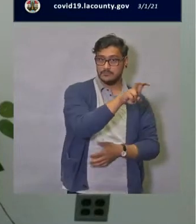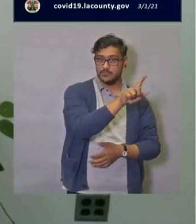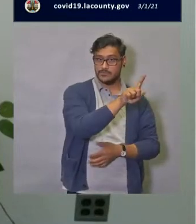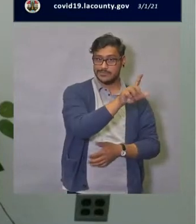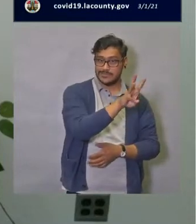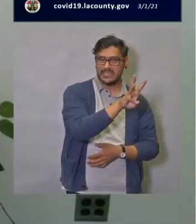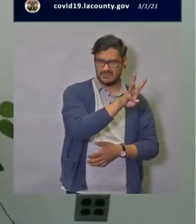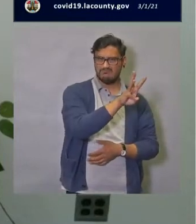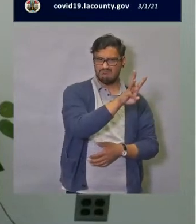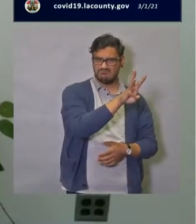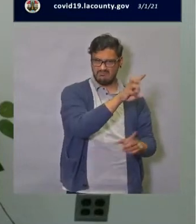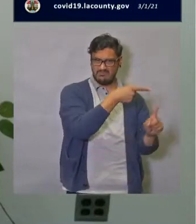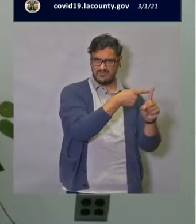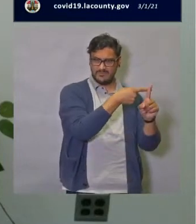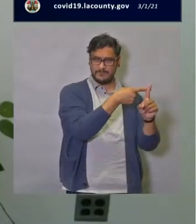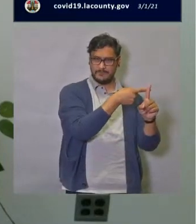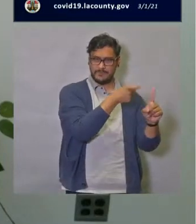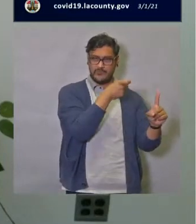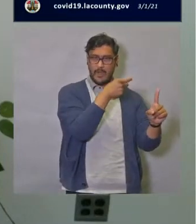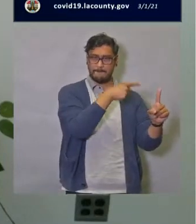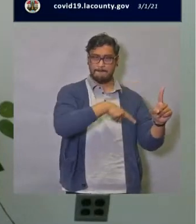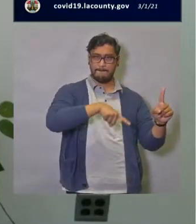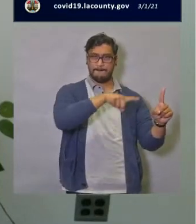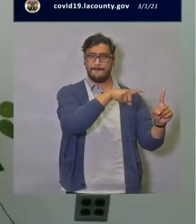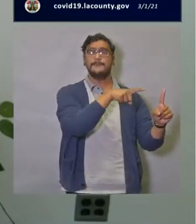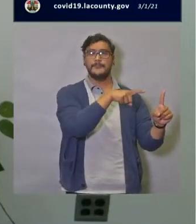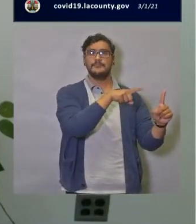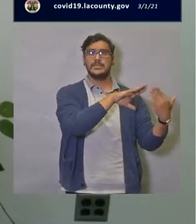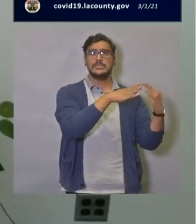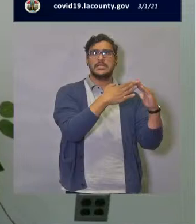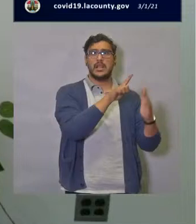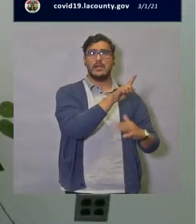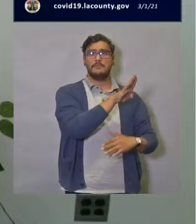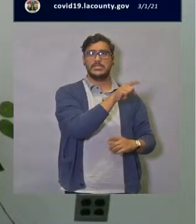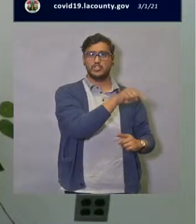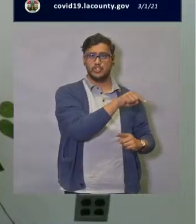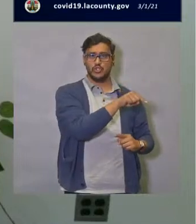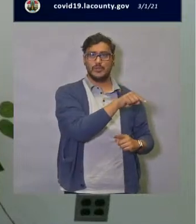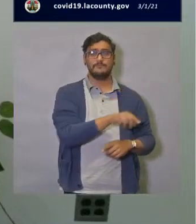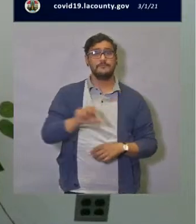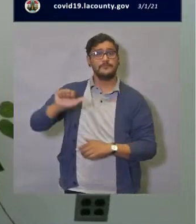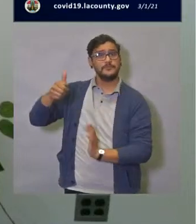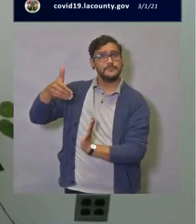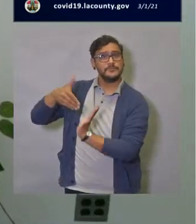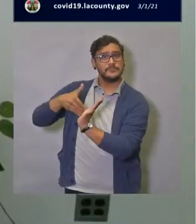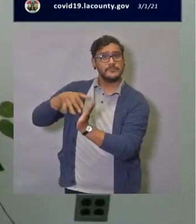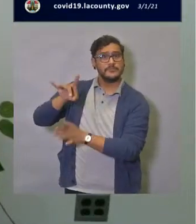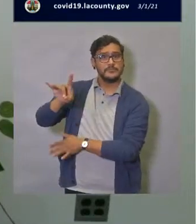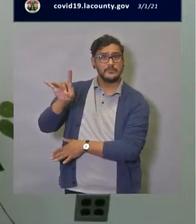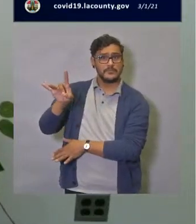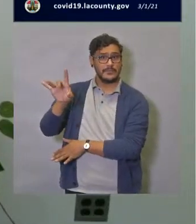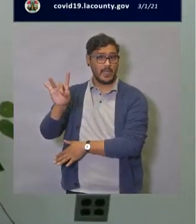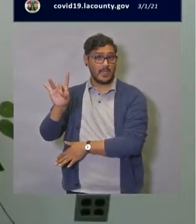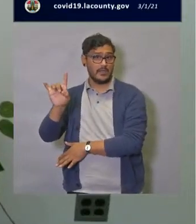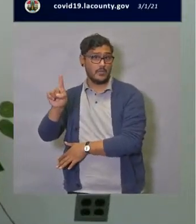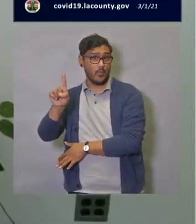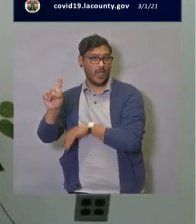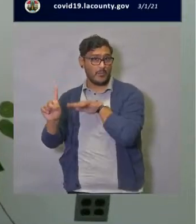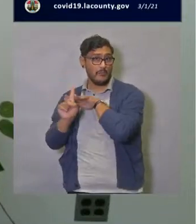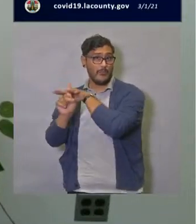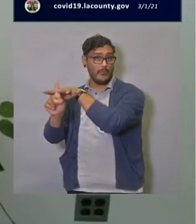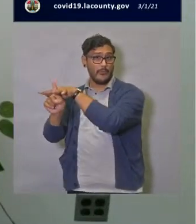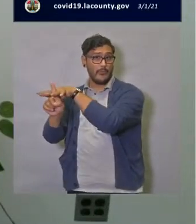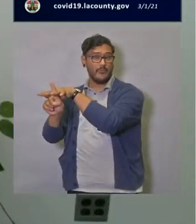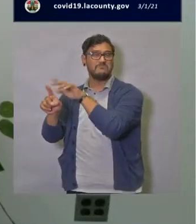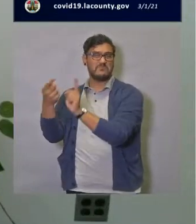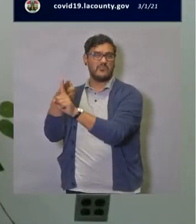51,226 total cases reported by our partners in the city of Long Beach and 10,881 cases reported